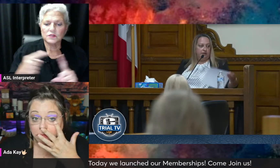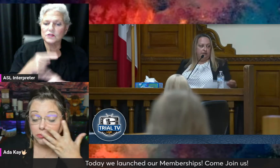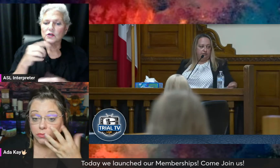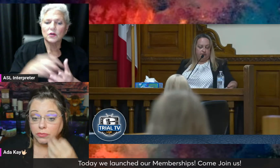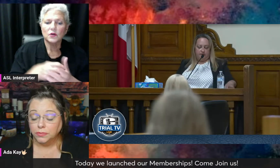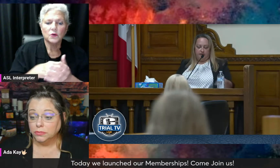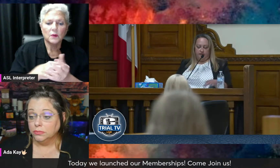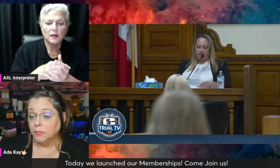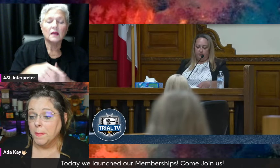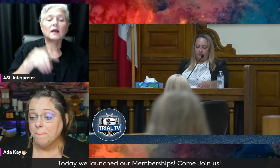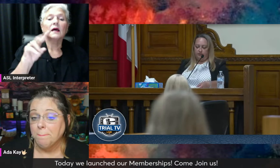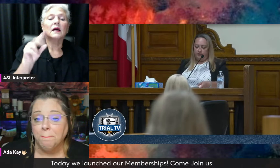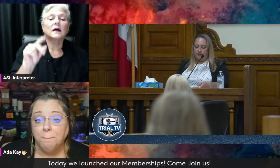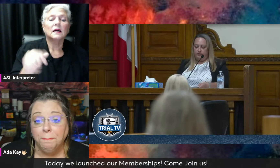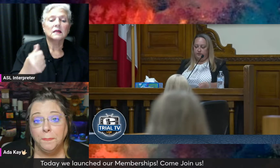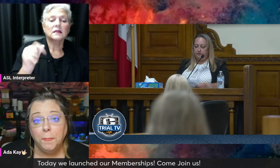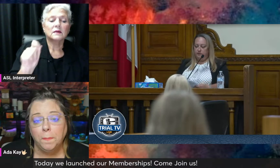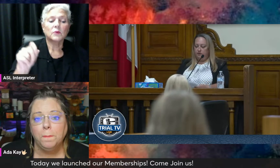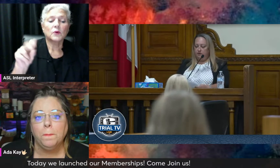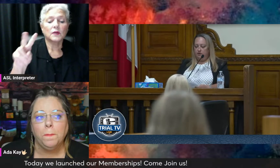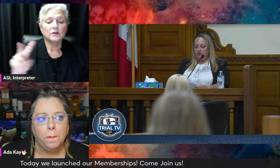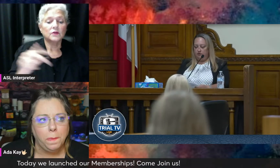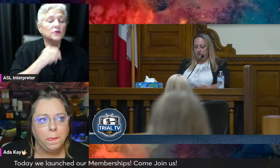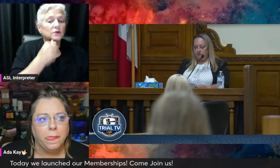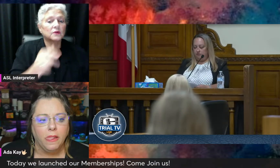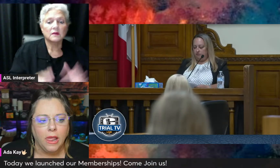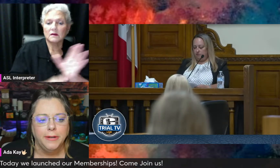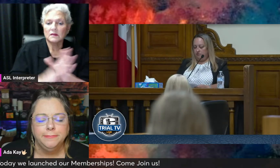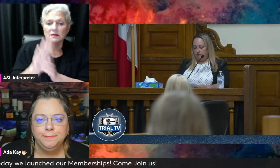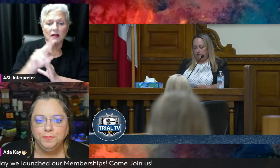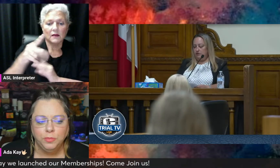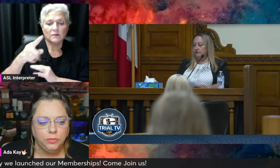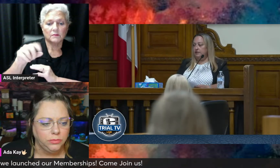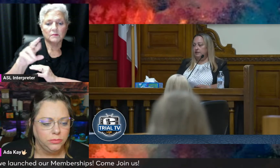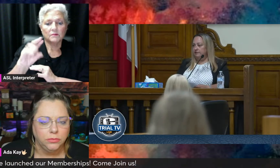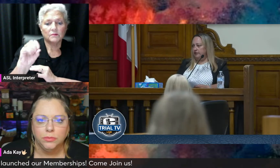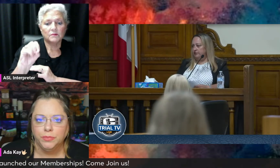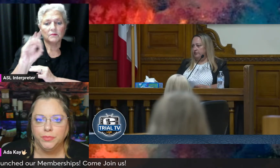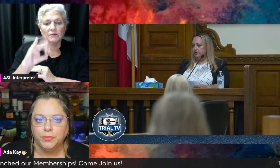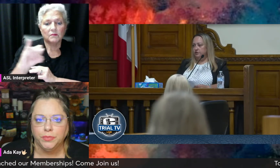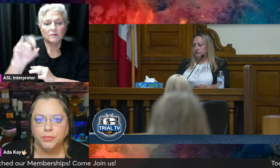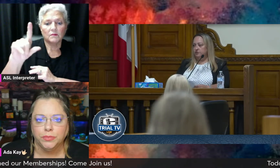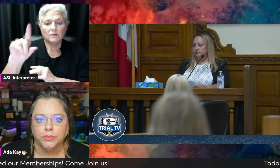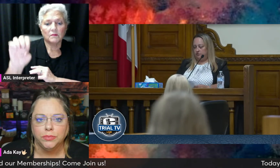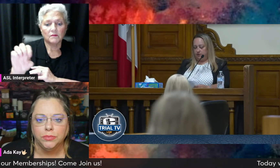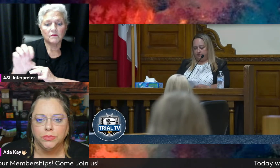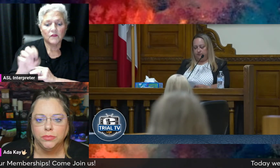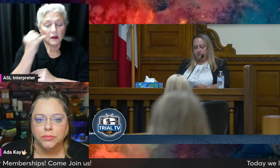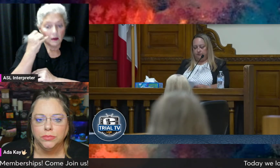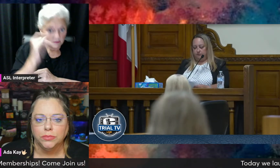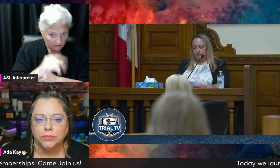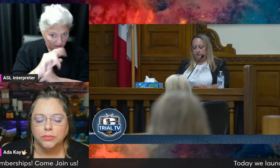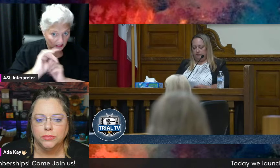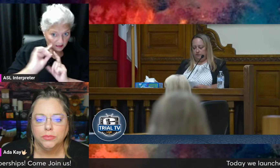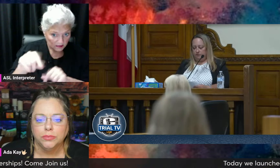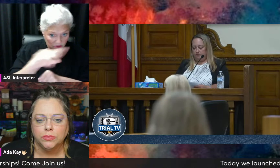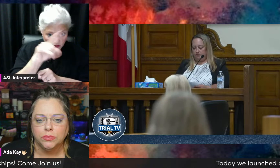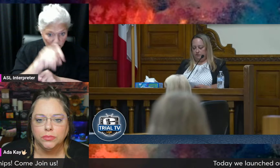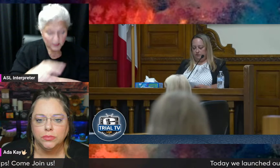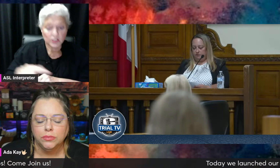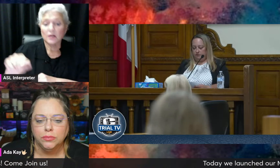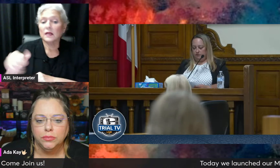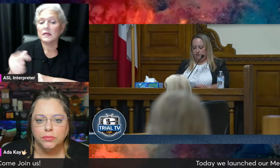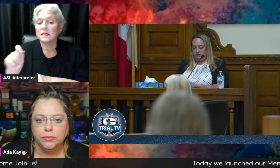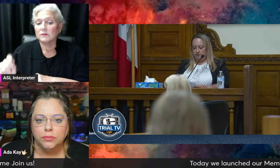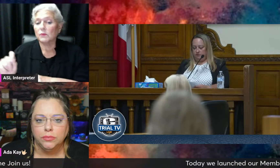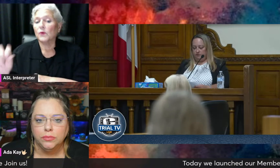10.2, I did not develop a profile. And so yeah, that, if that answers your question. Yes. And 10.3 is where